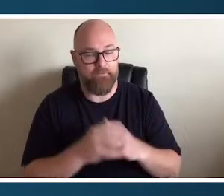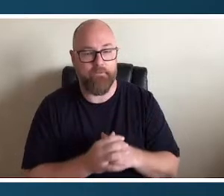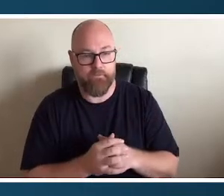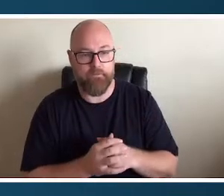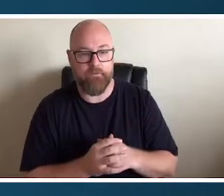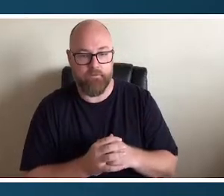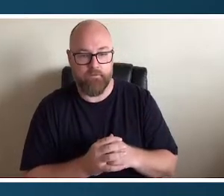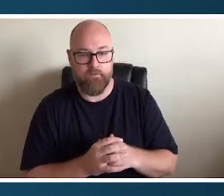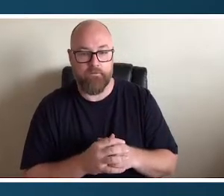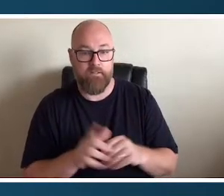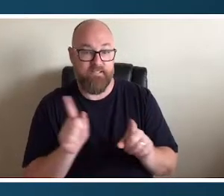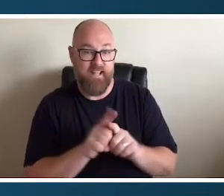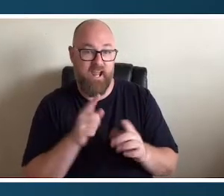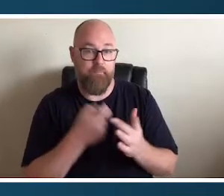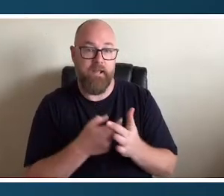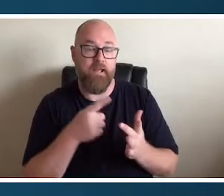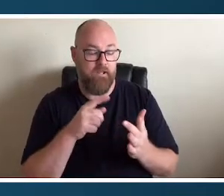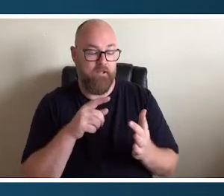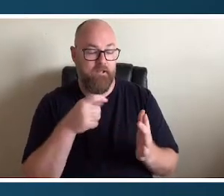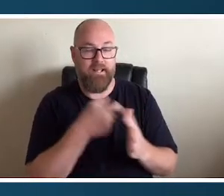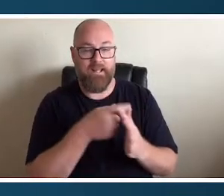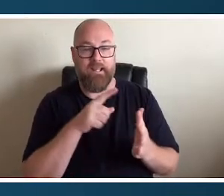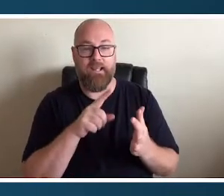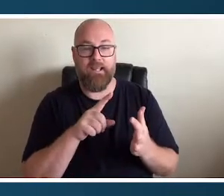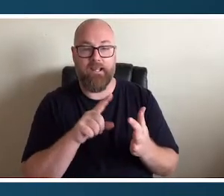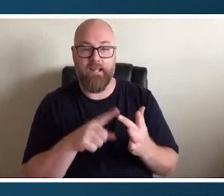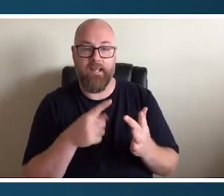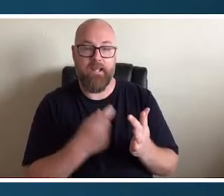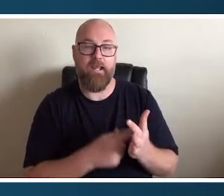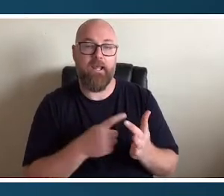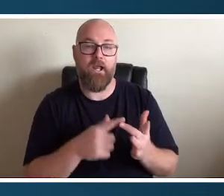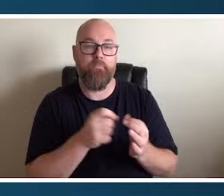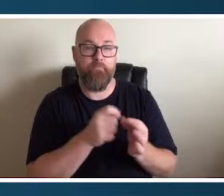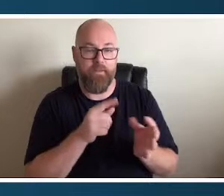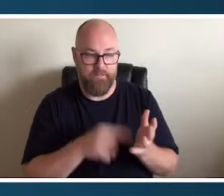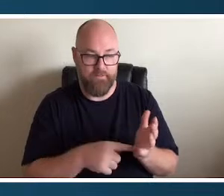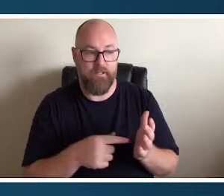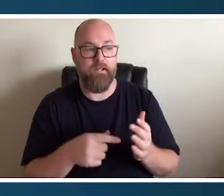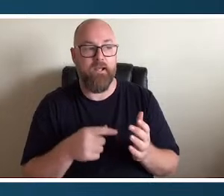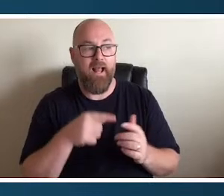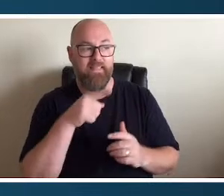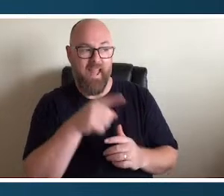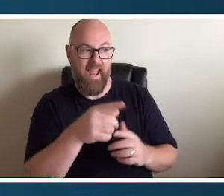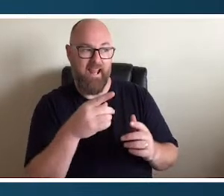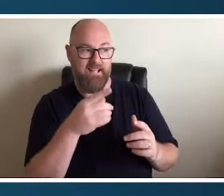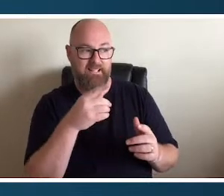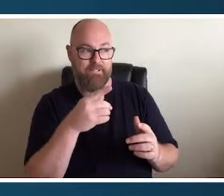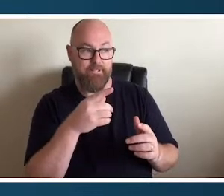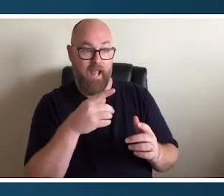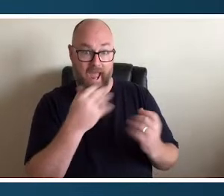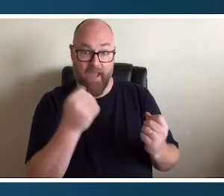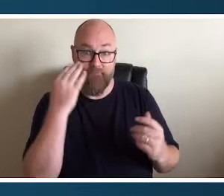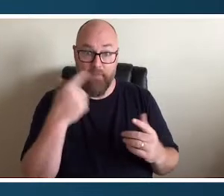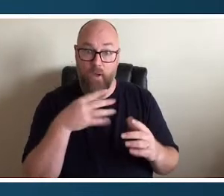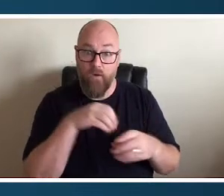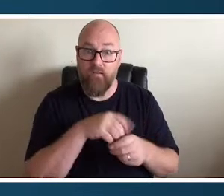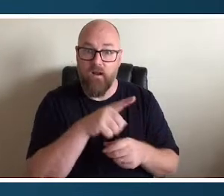iKiribati female worker said, "Though we can make our own decision, sometimes our culture is still there."